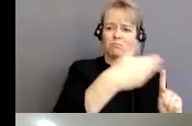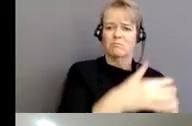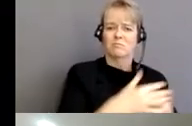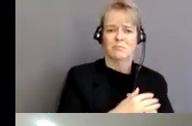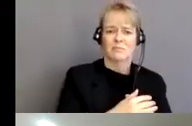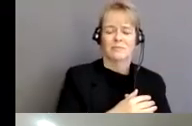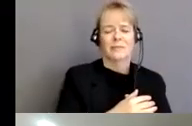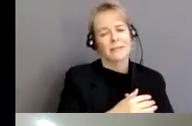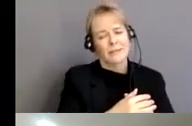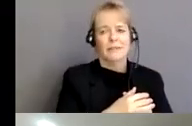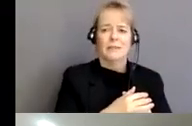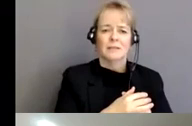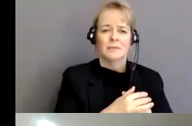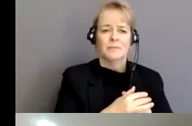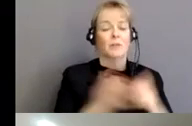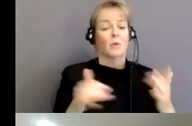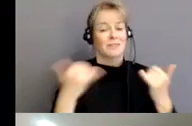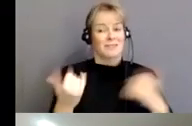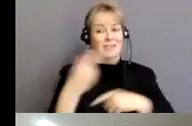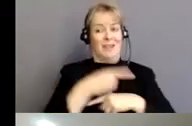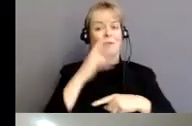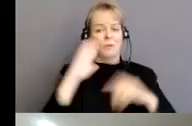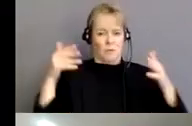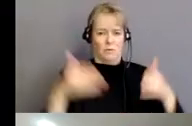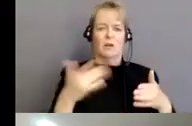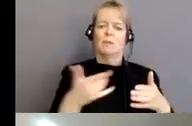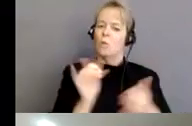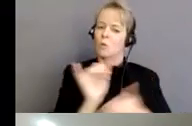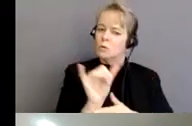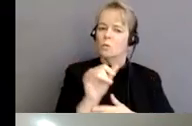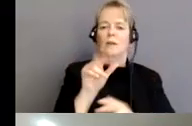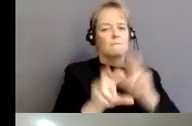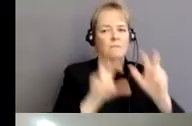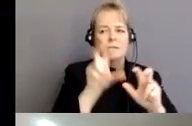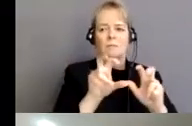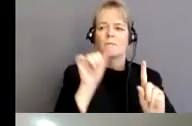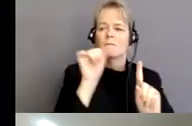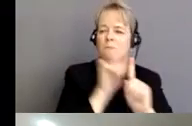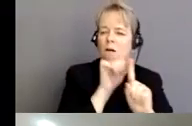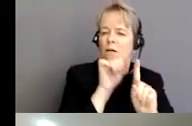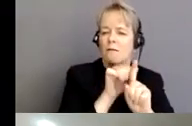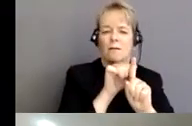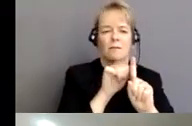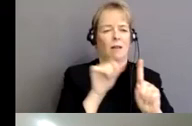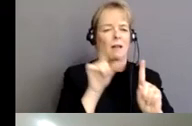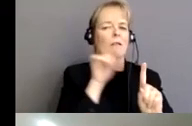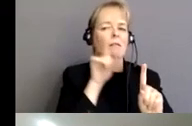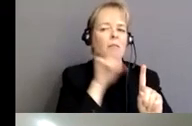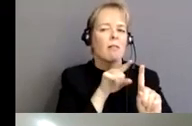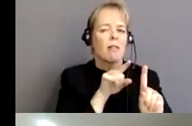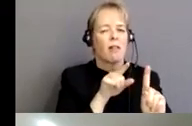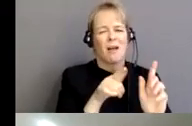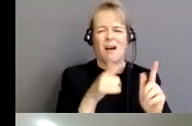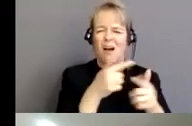also want to look at today the financial losses of investments and frauds and all those other particular issues that happen to older adults,